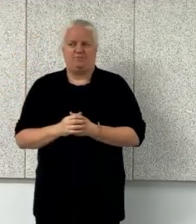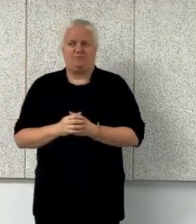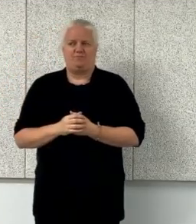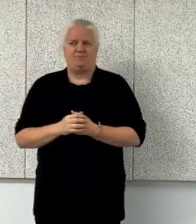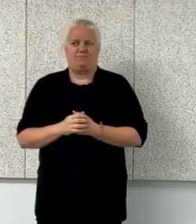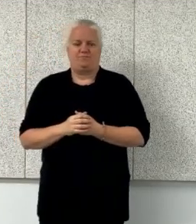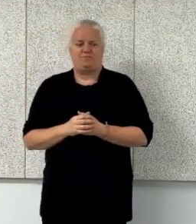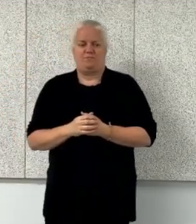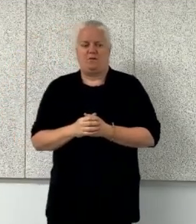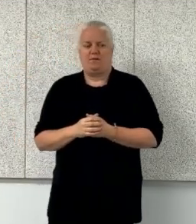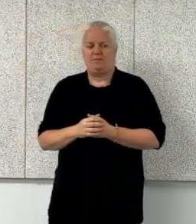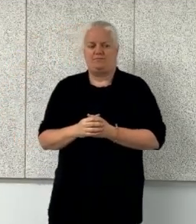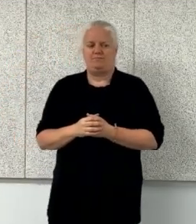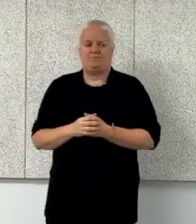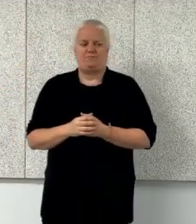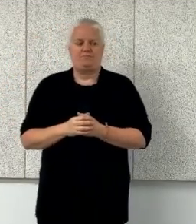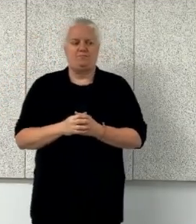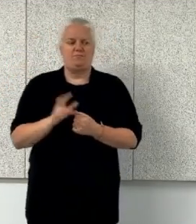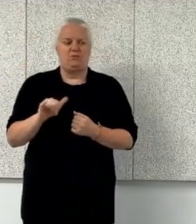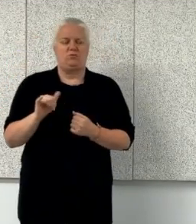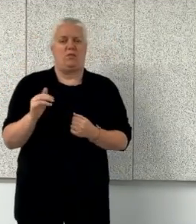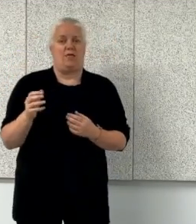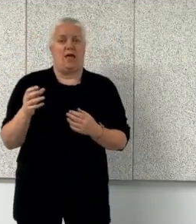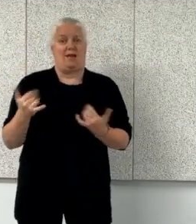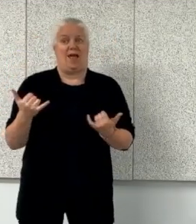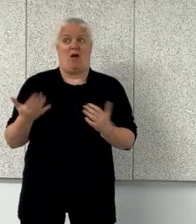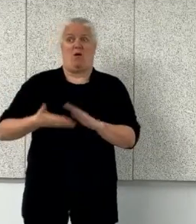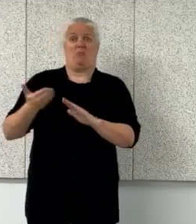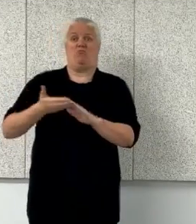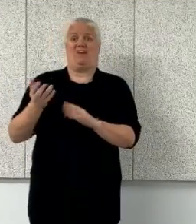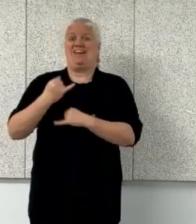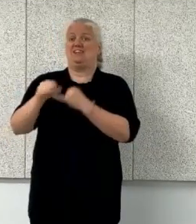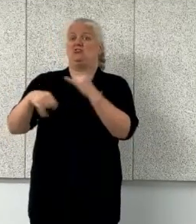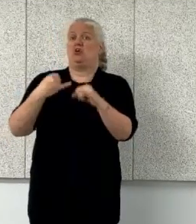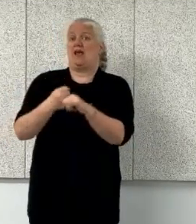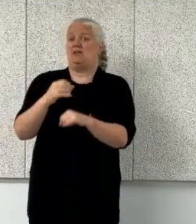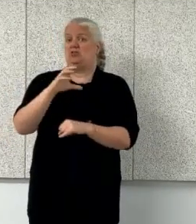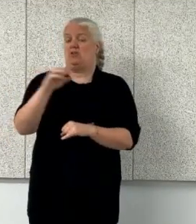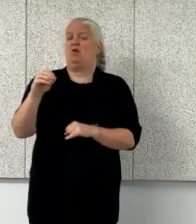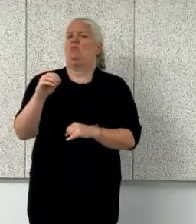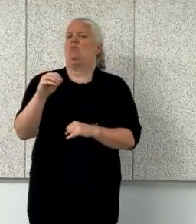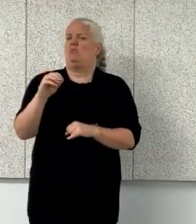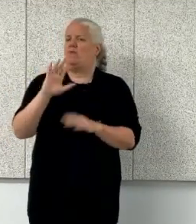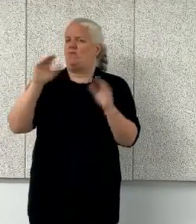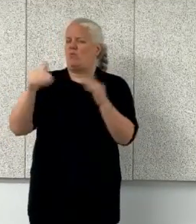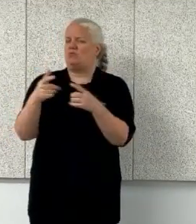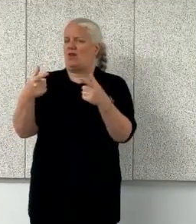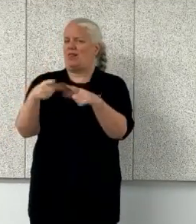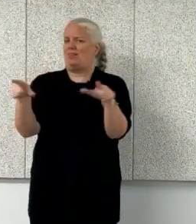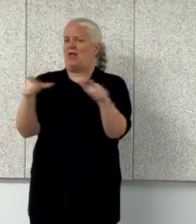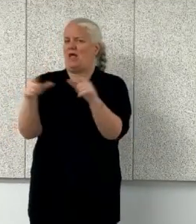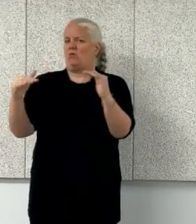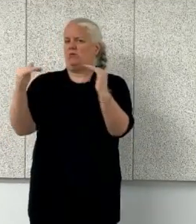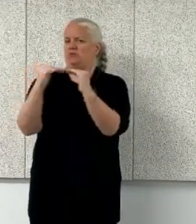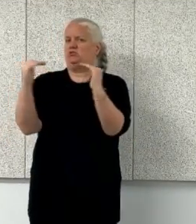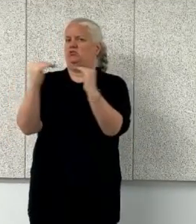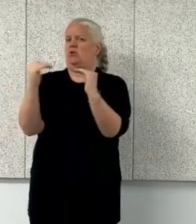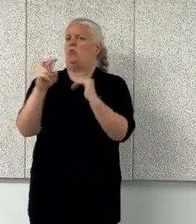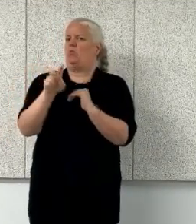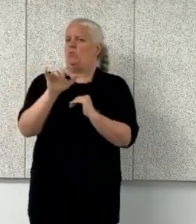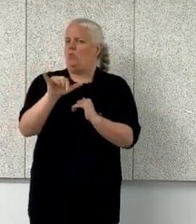leading an international company now is language justice. What it means to actually